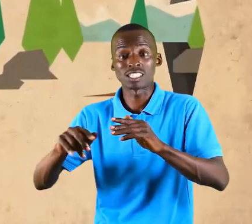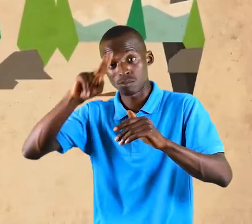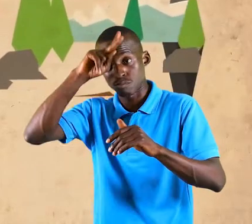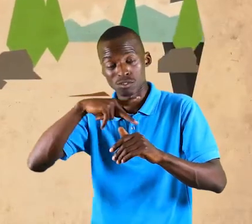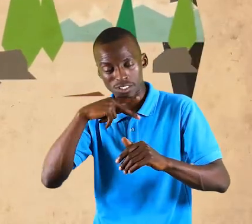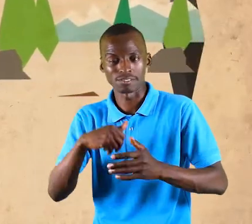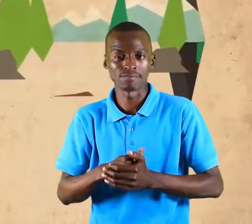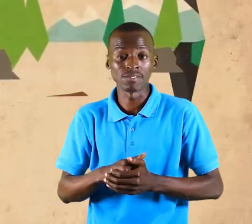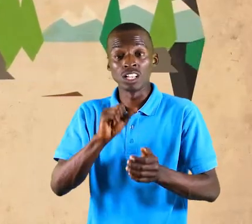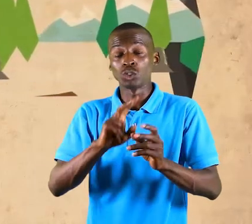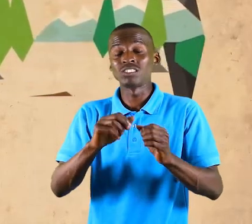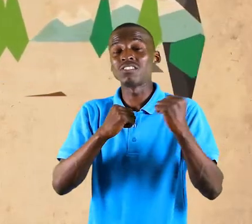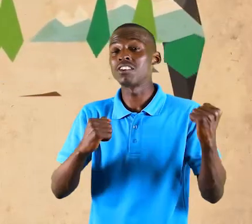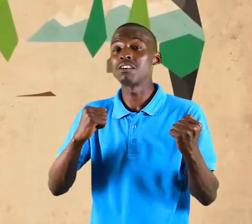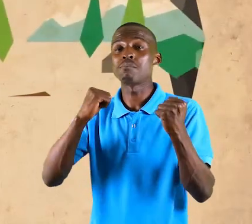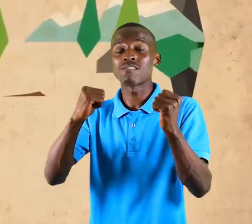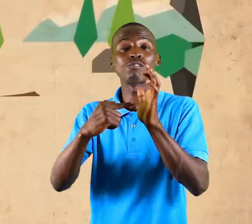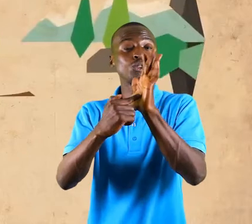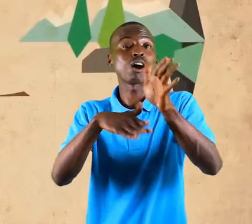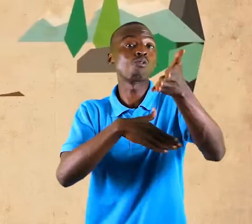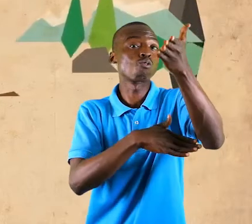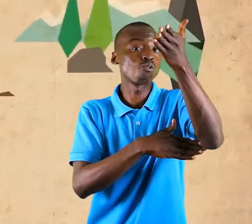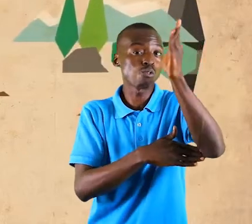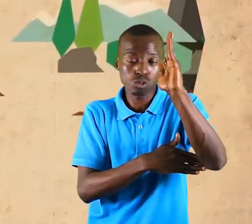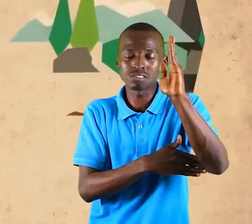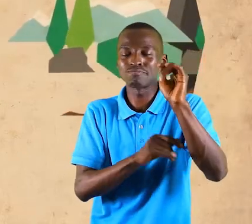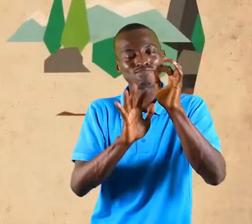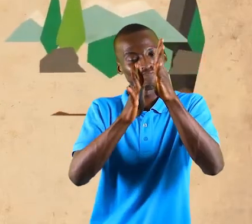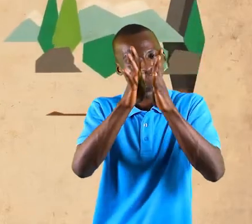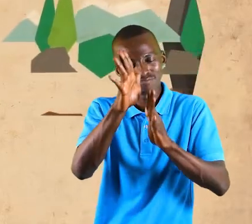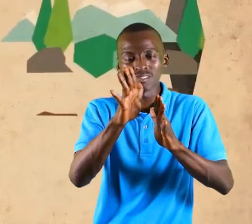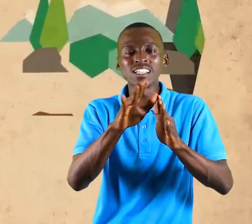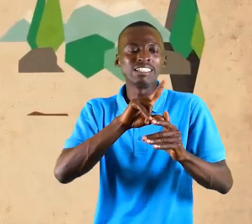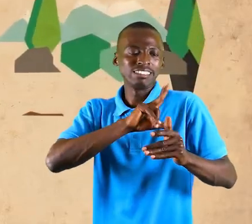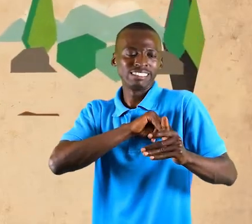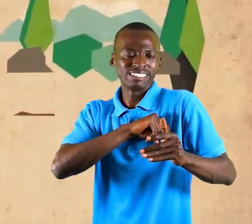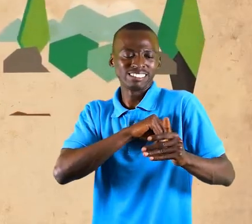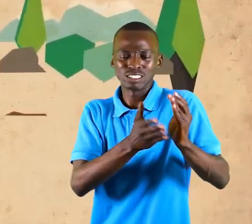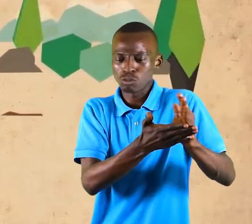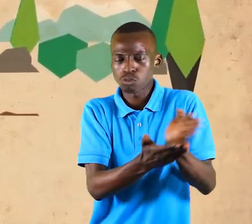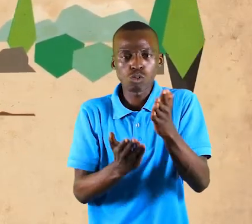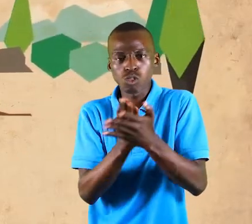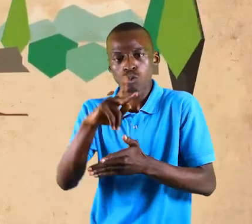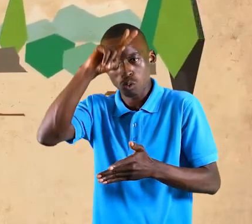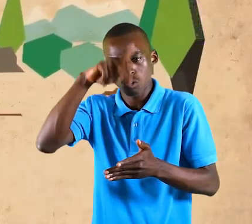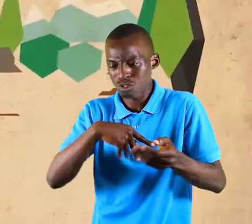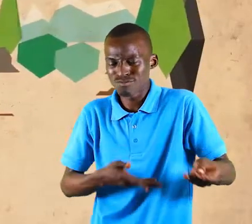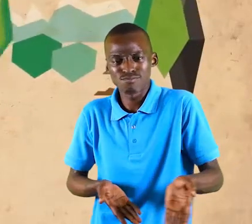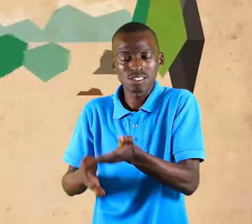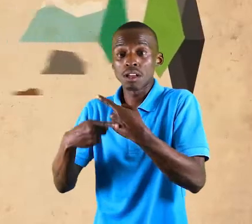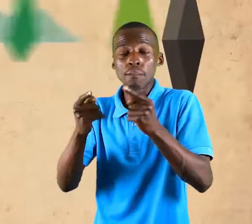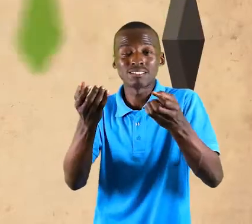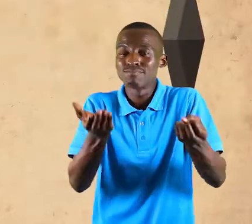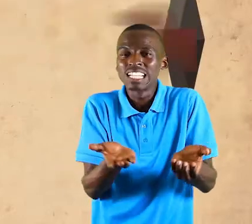scapegoat. Yeah, I've heard that word before. Yeah, it's this very powerful image of how God is graciously removing Israel's sin. But